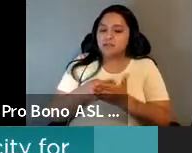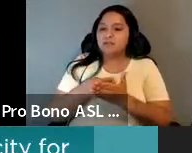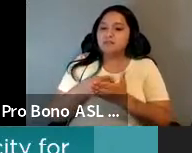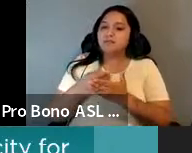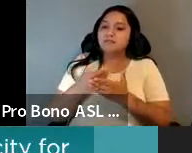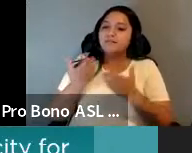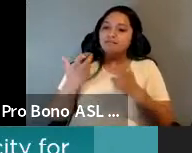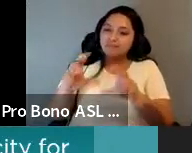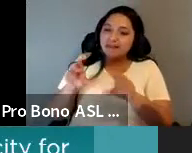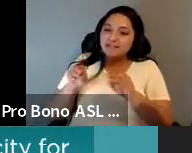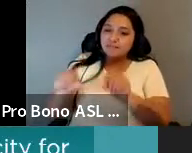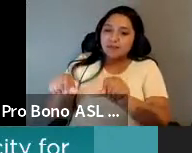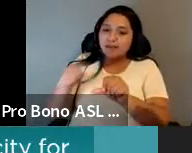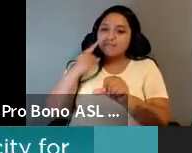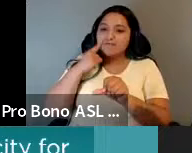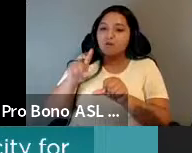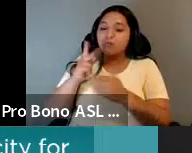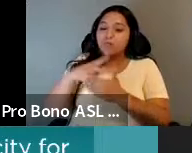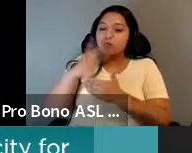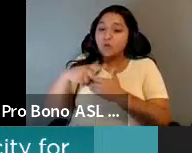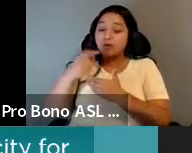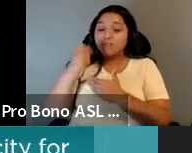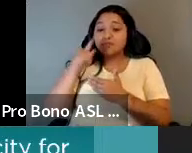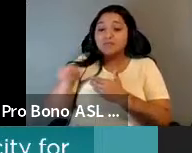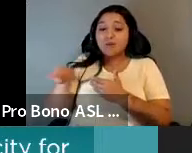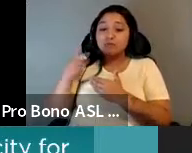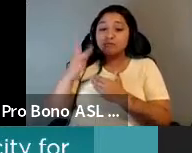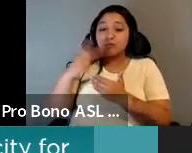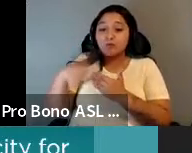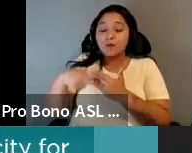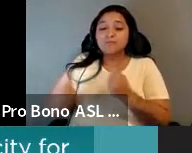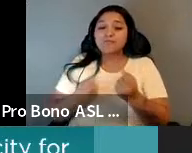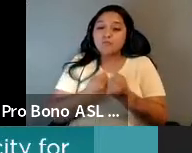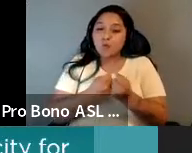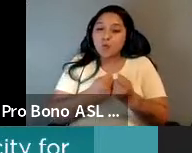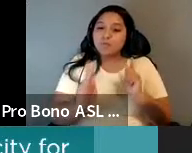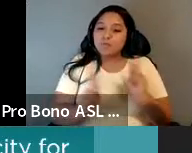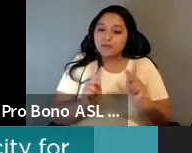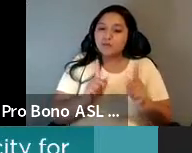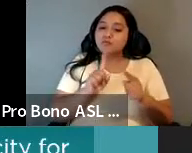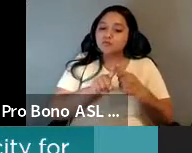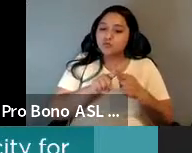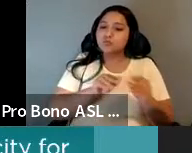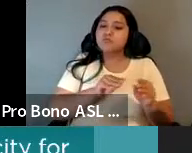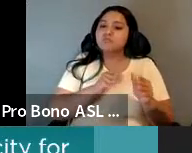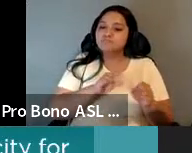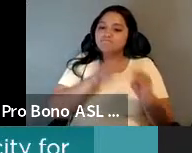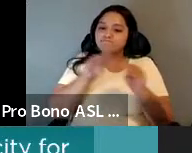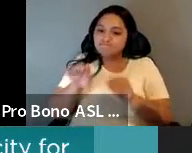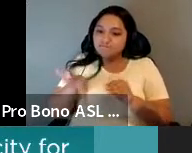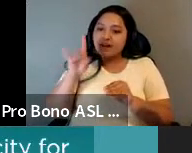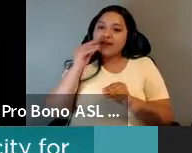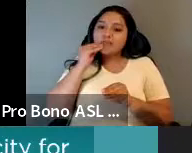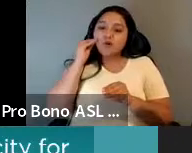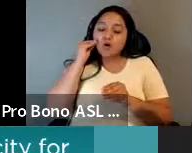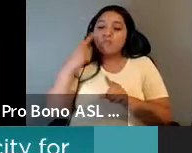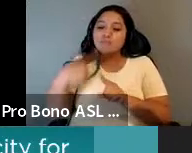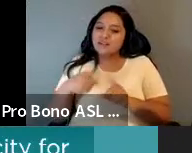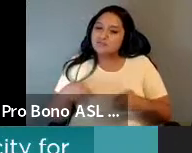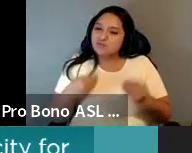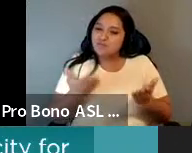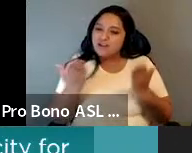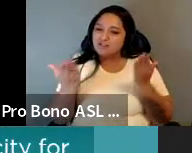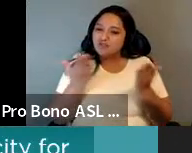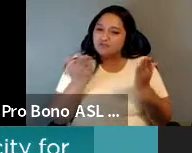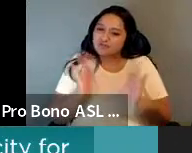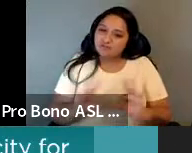programs that really support people moving into homes and providing the services that people need in order to sustain